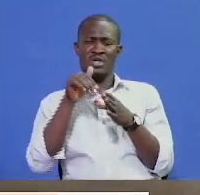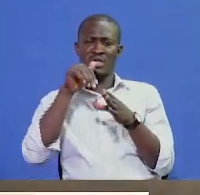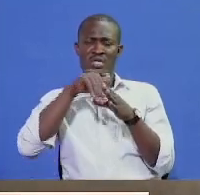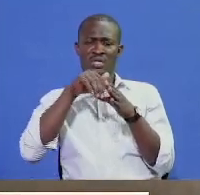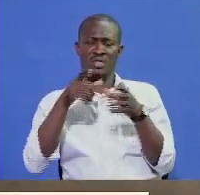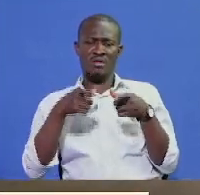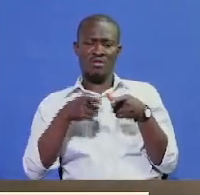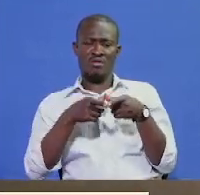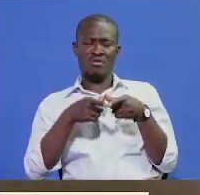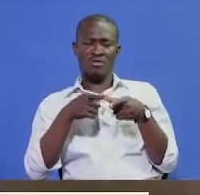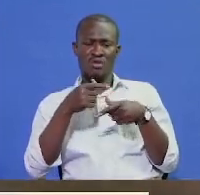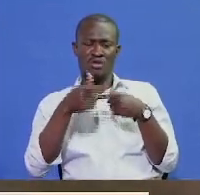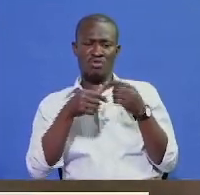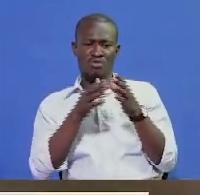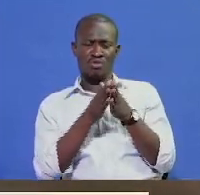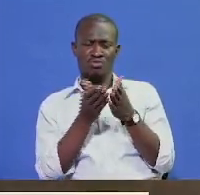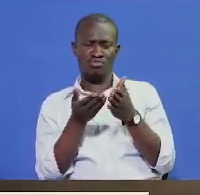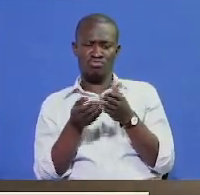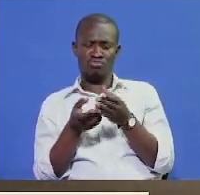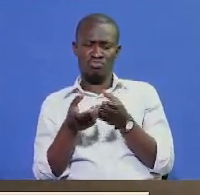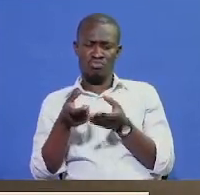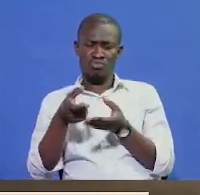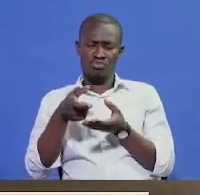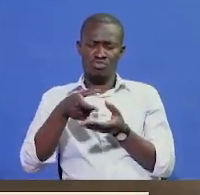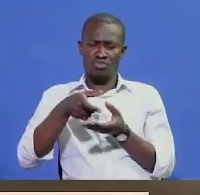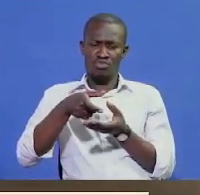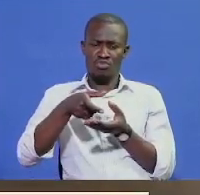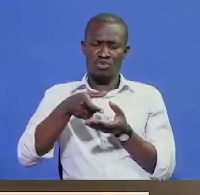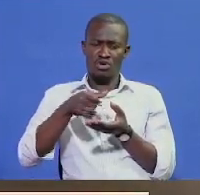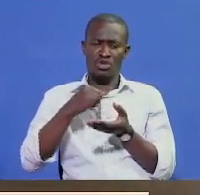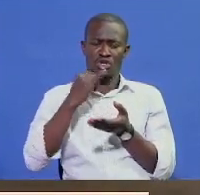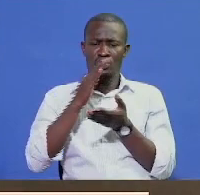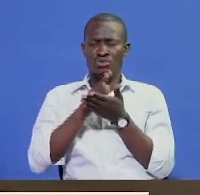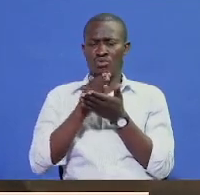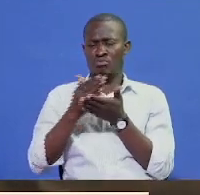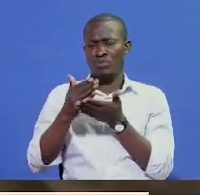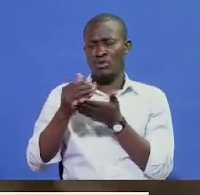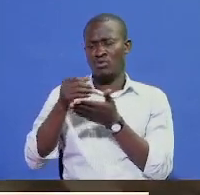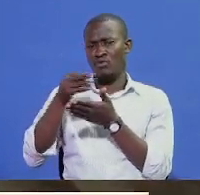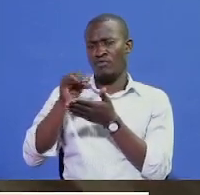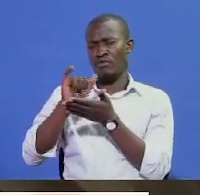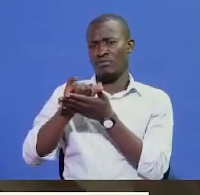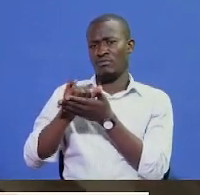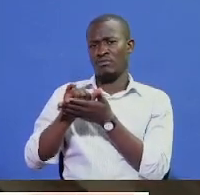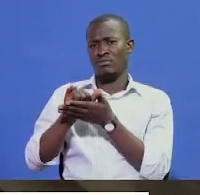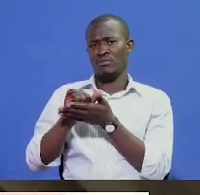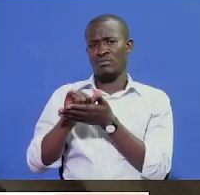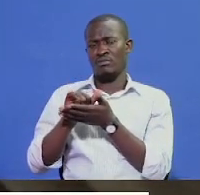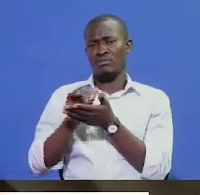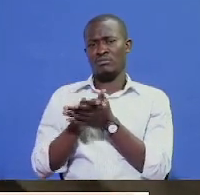vagina, it's going to leak because it's not popped open. So